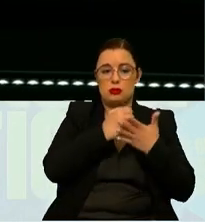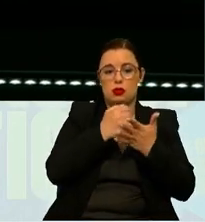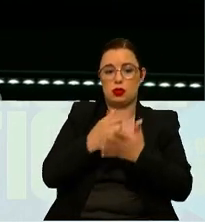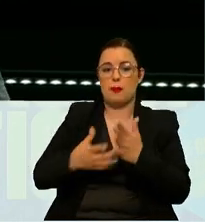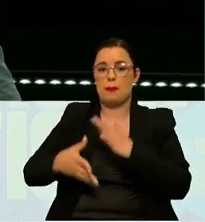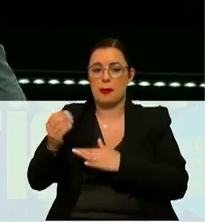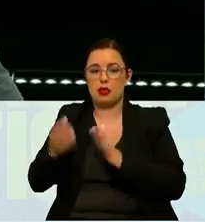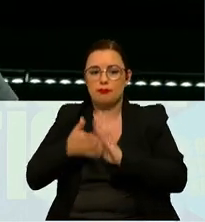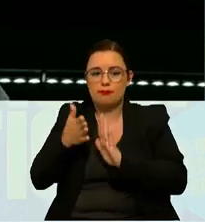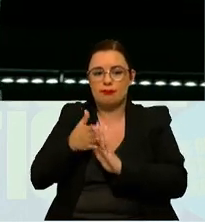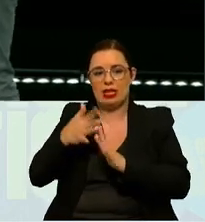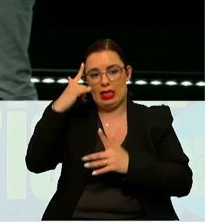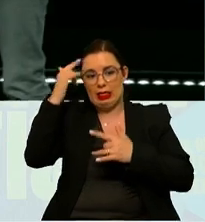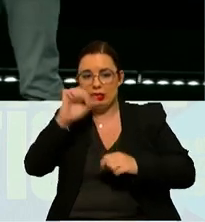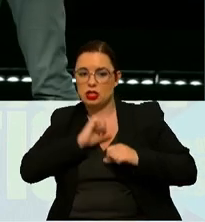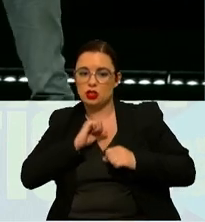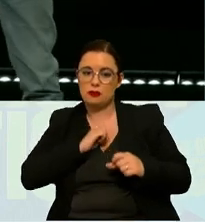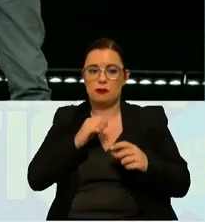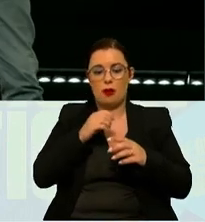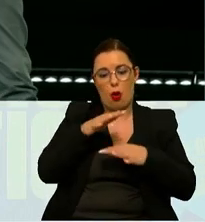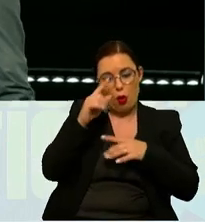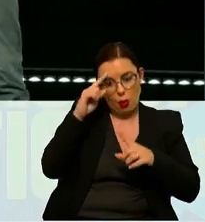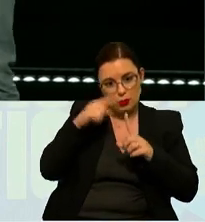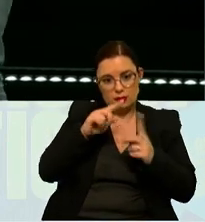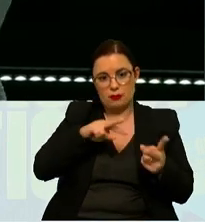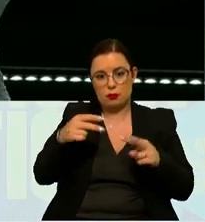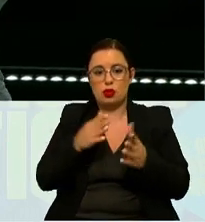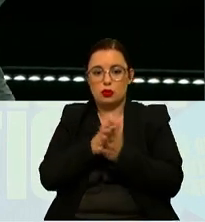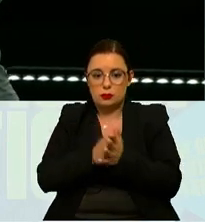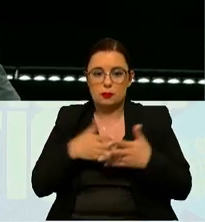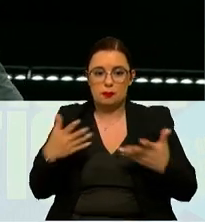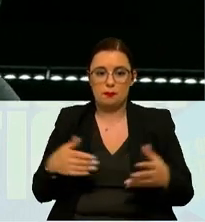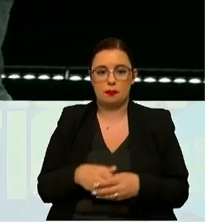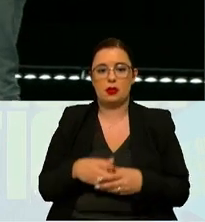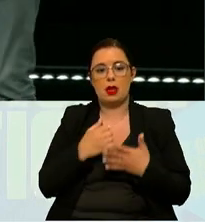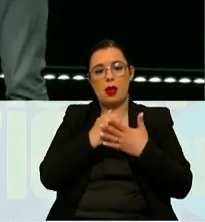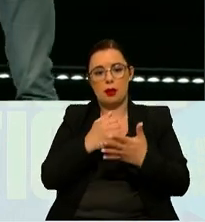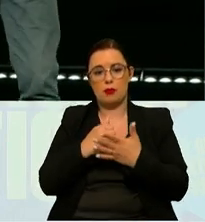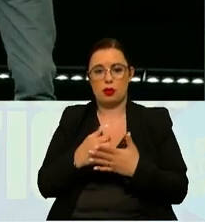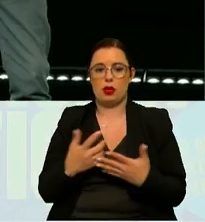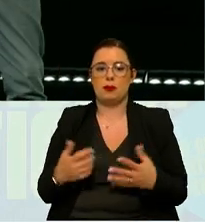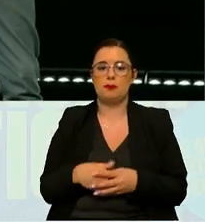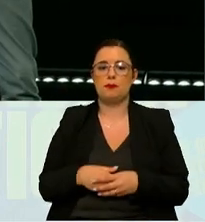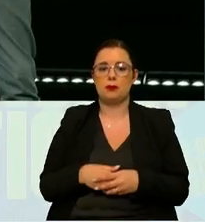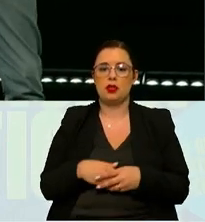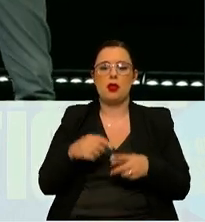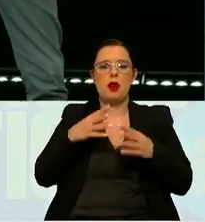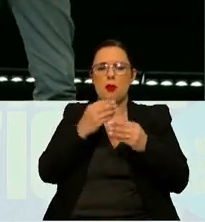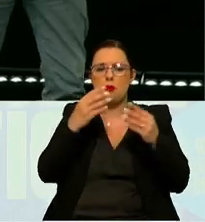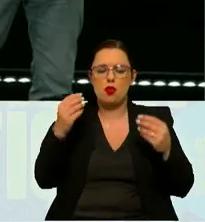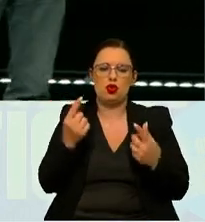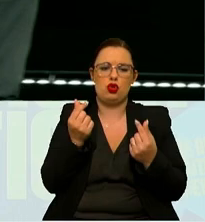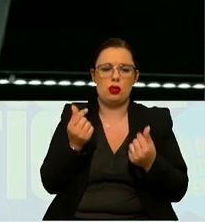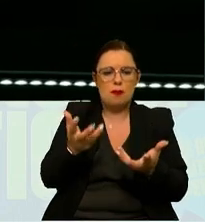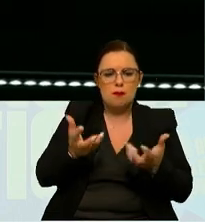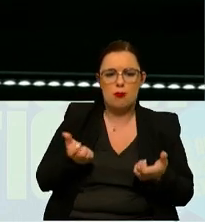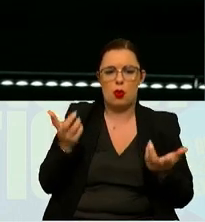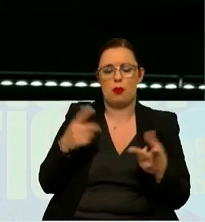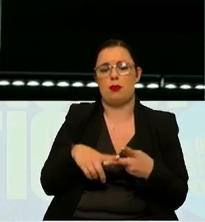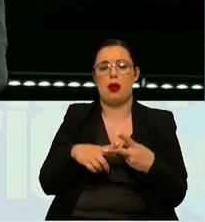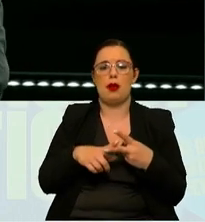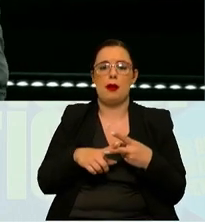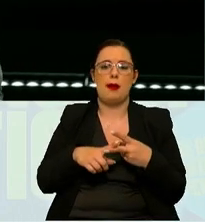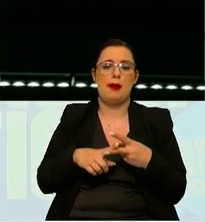go faster from idea to execution. We are supporting companies right now, saving millions of dollars,